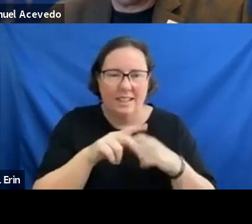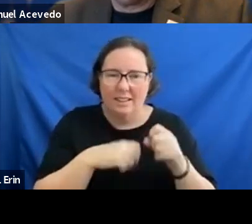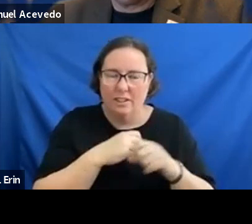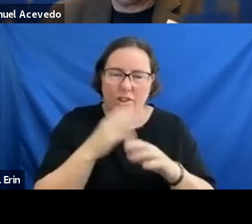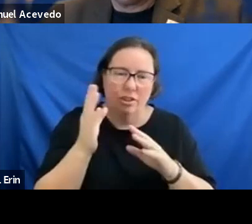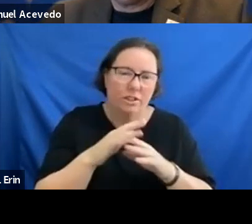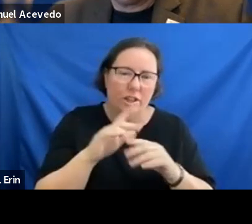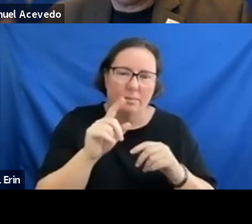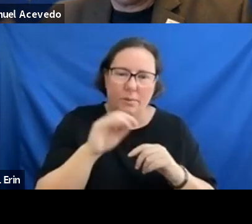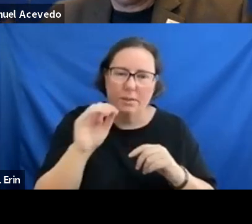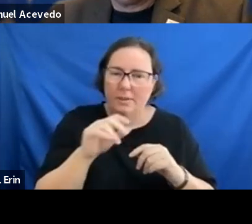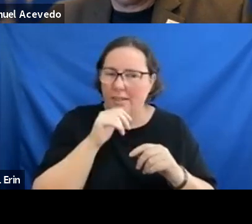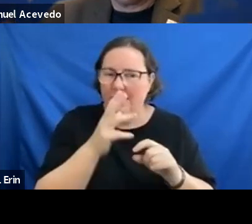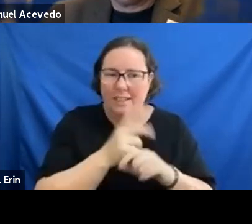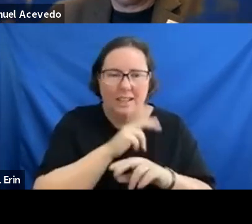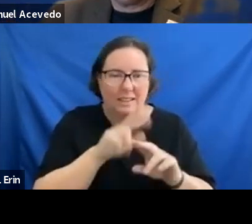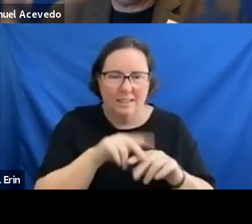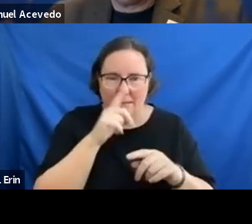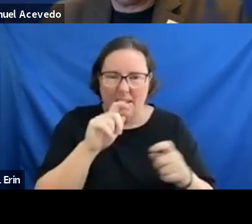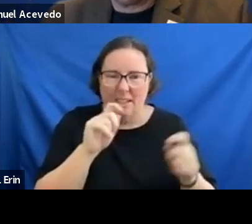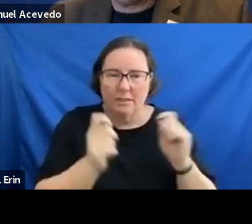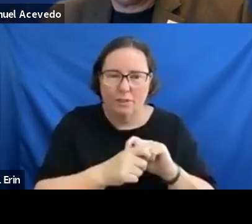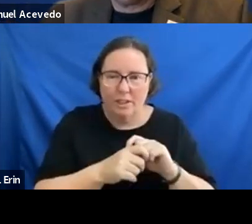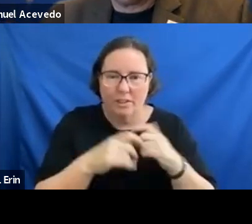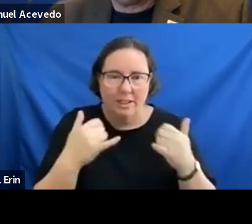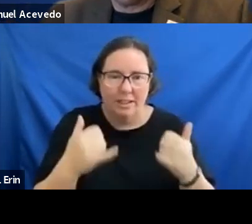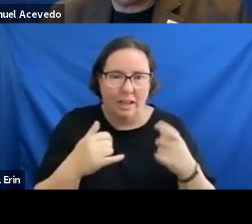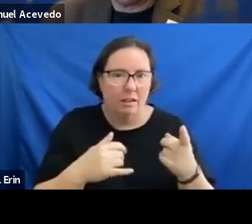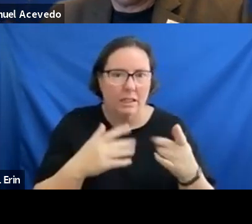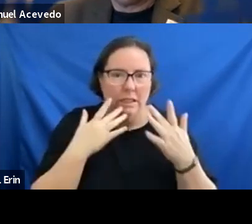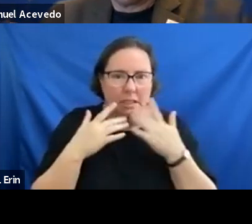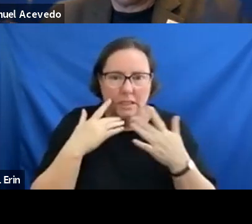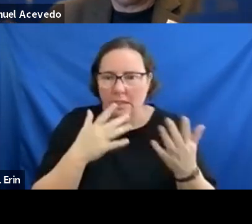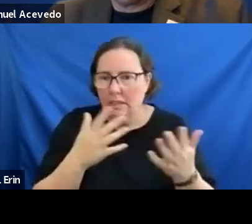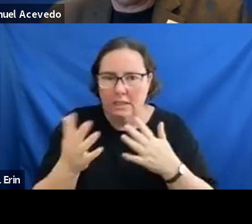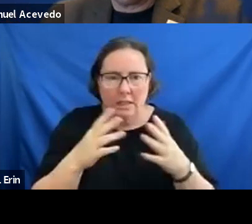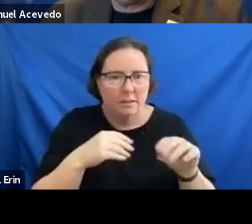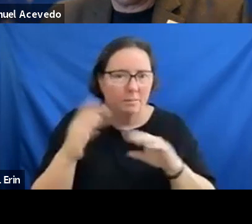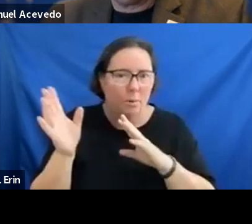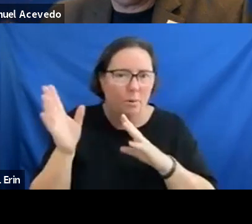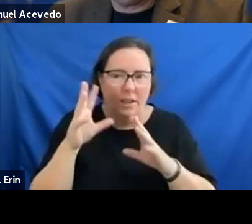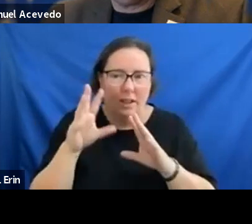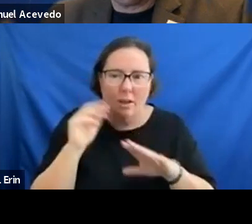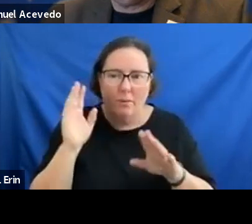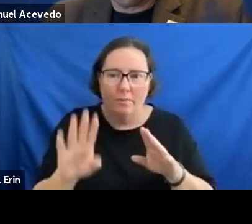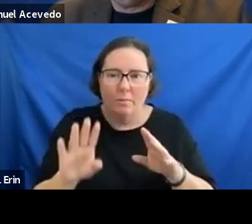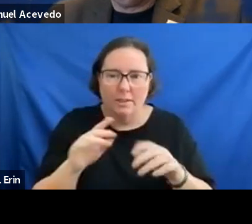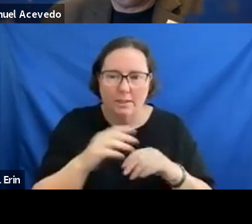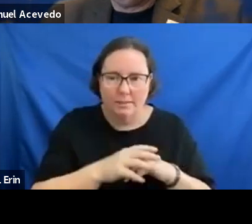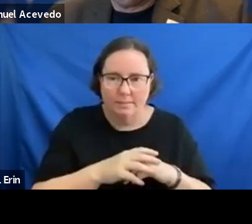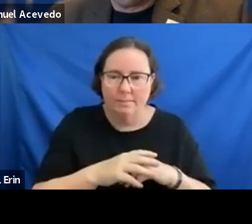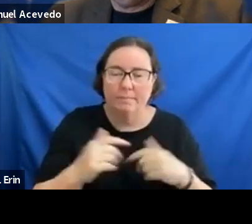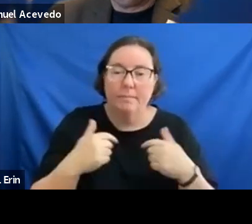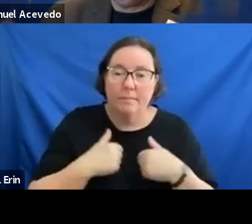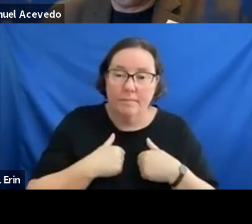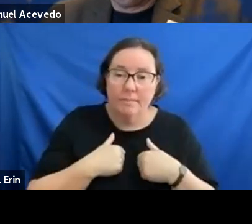the change in the admission policy. And now they are panicking and moving out to Boston. I have the